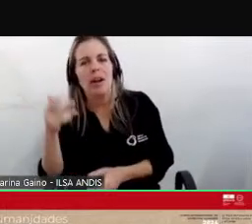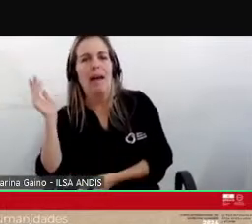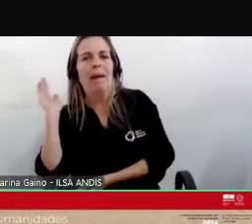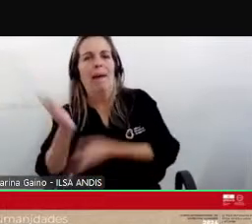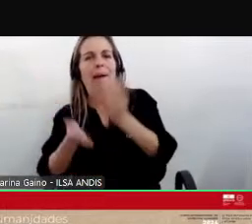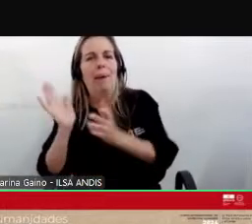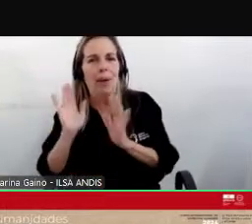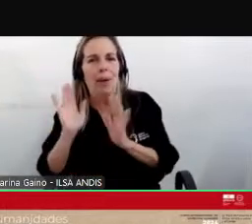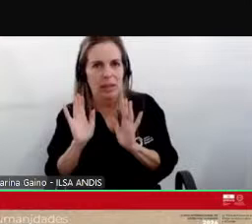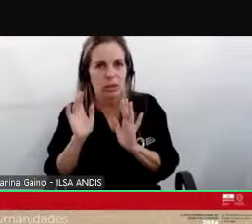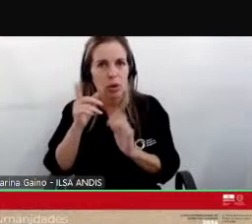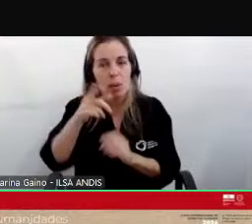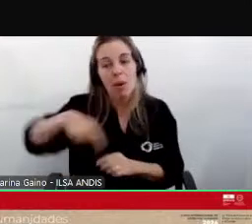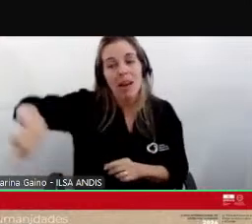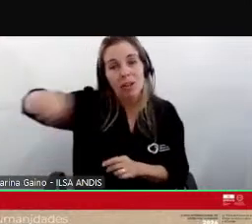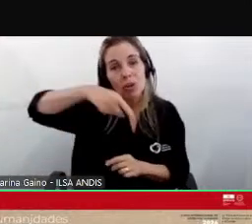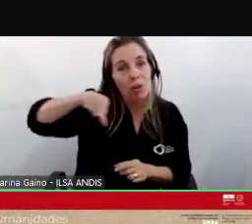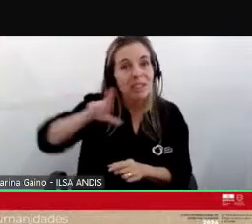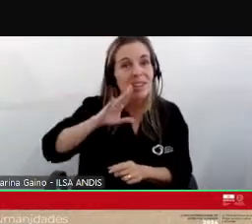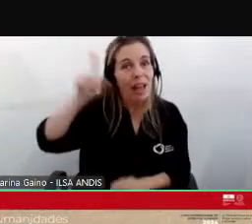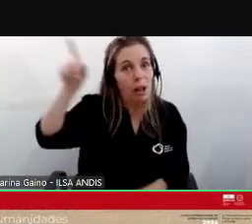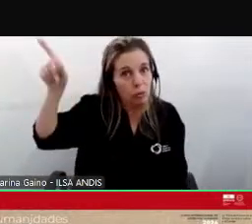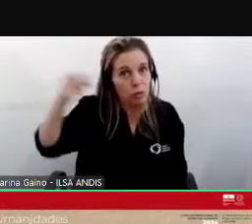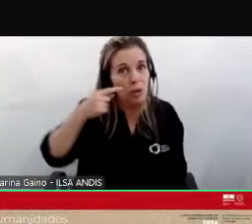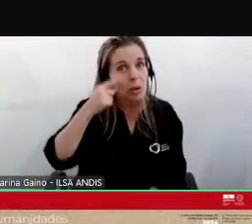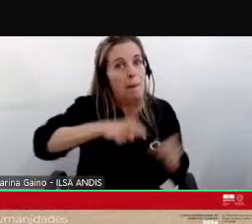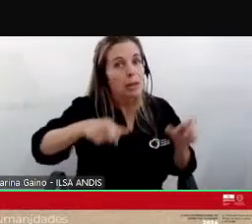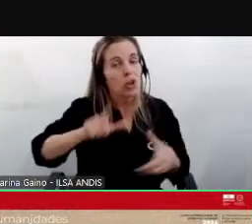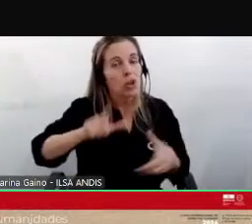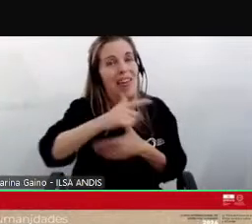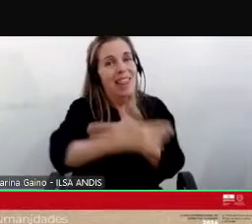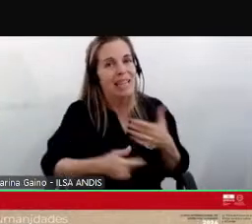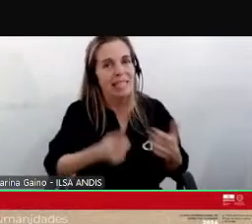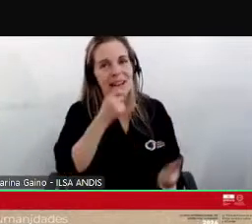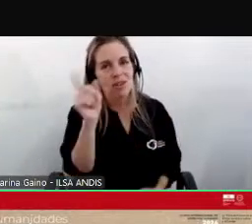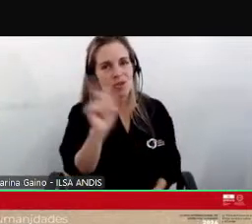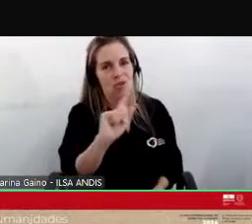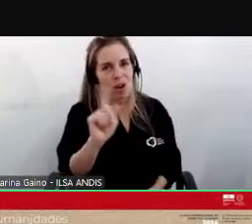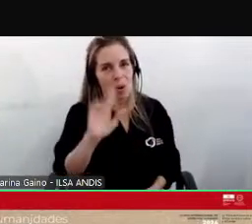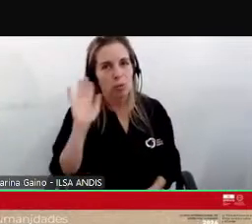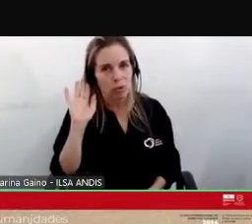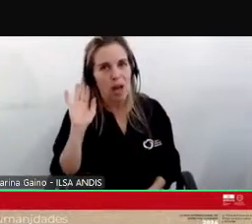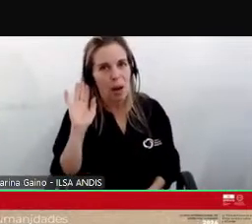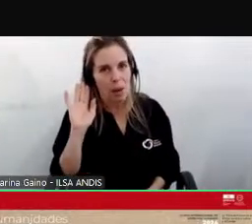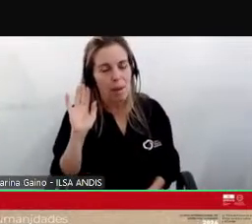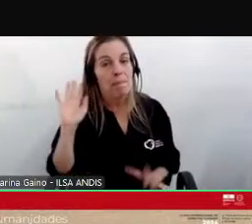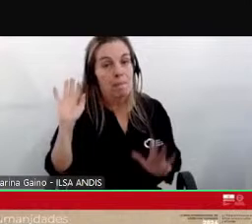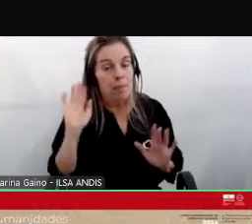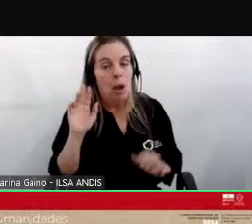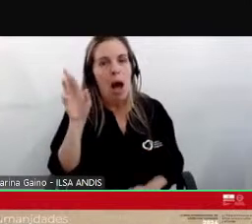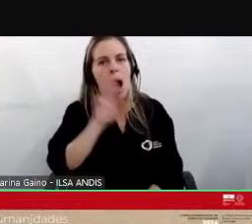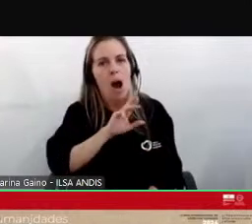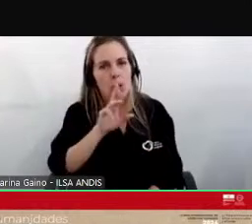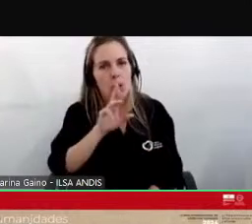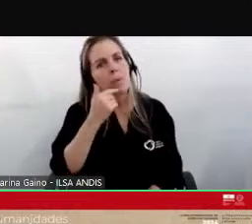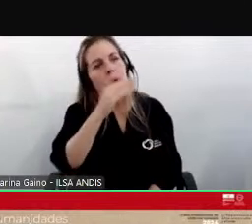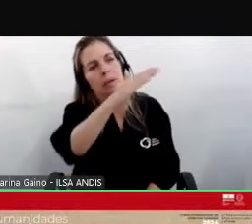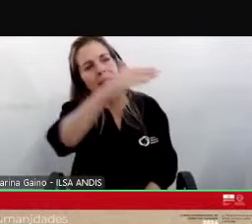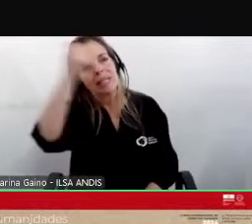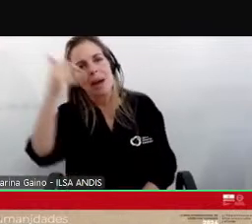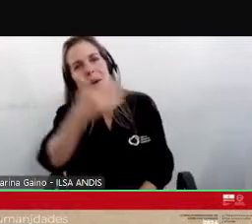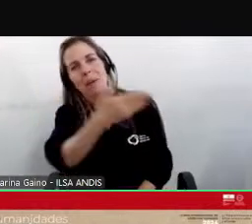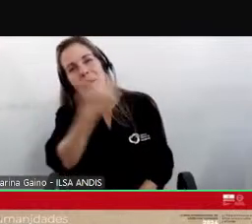was interesting because there was actually a woman who was from a church who invited them to the church service, and they said, "Sorry, we can't go; it's too dangerous."